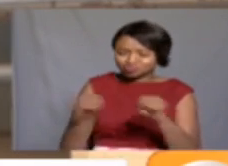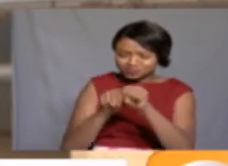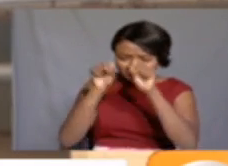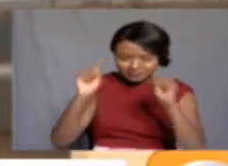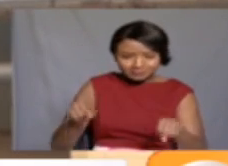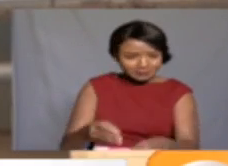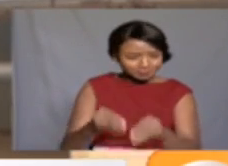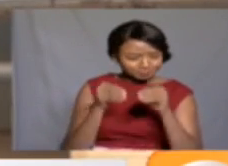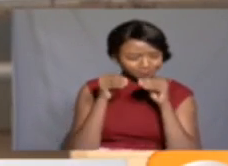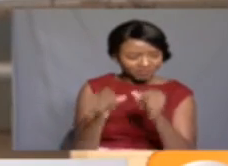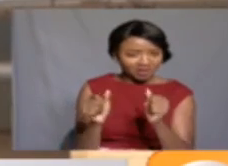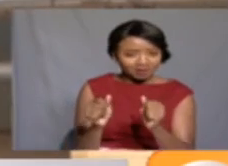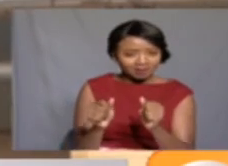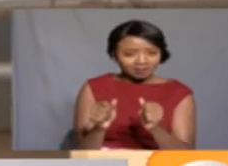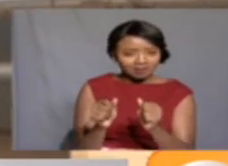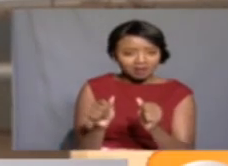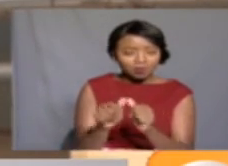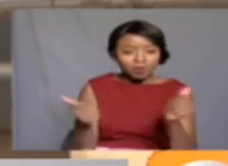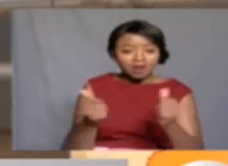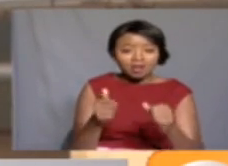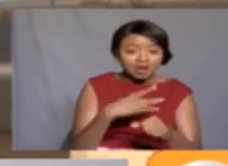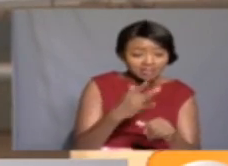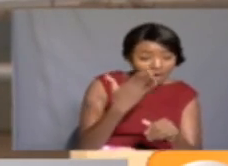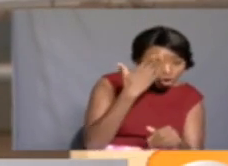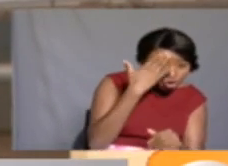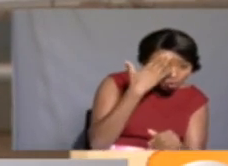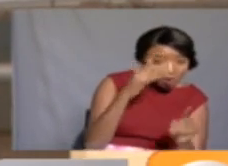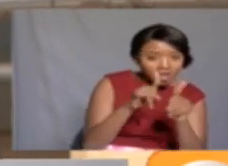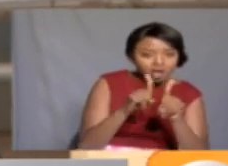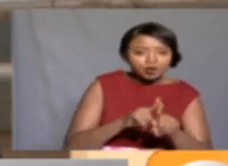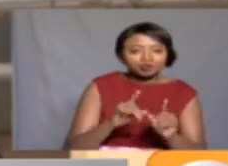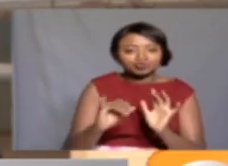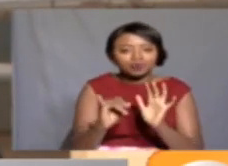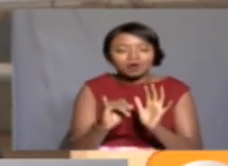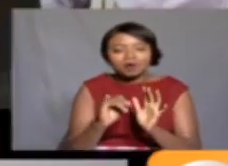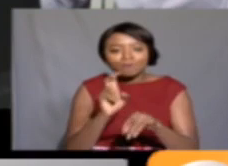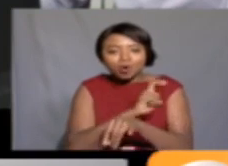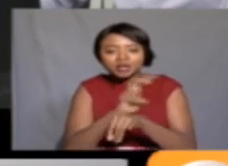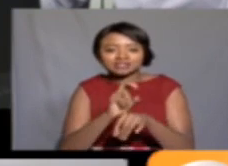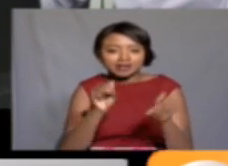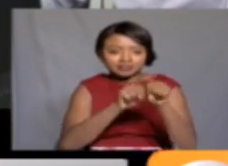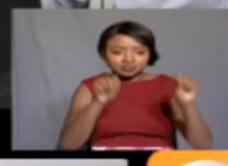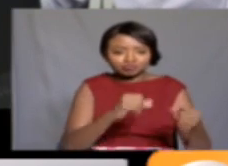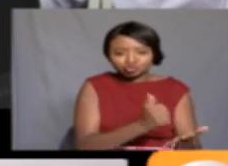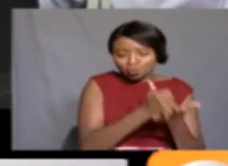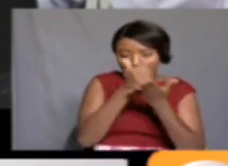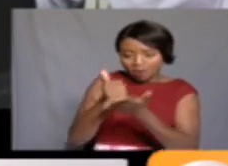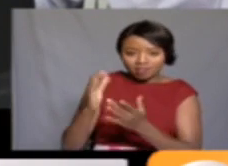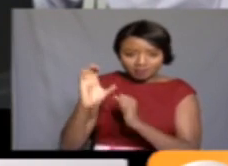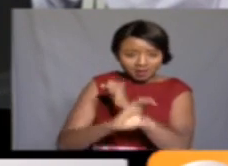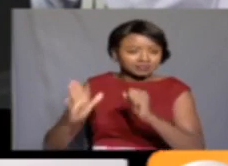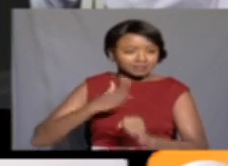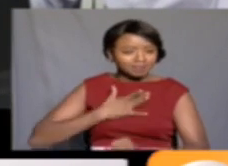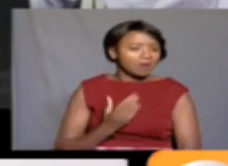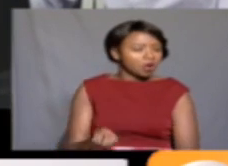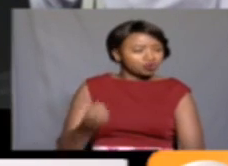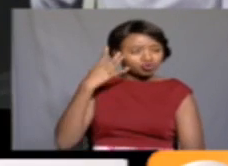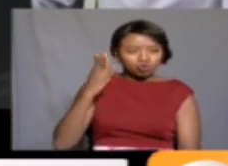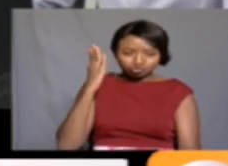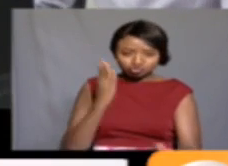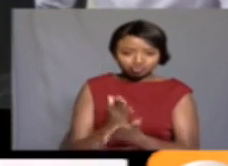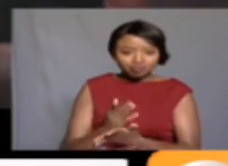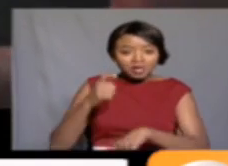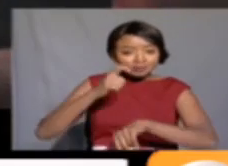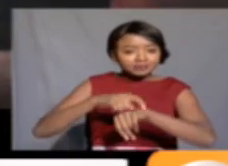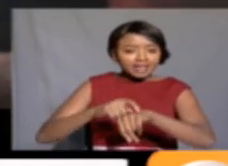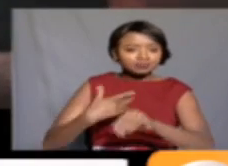a detection and monitoring system, which can help my country to fully realize the dream of